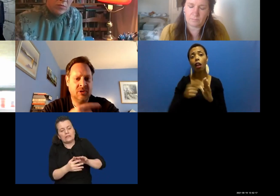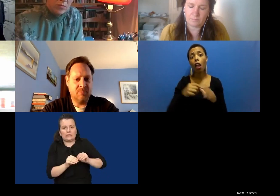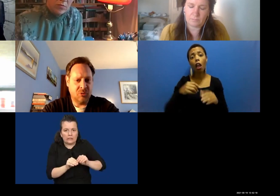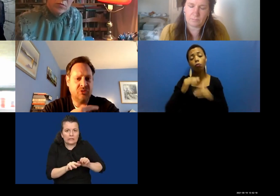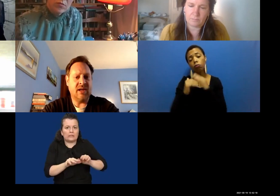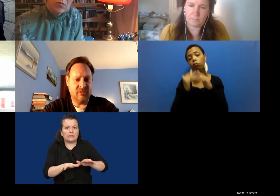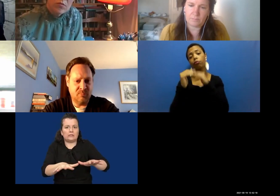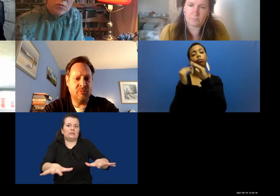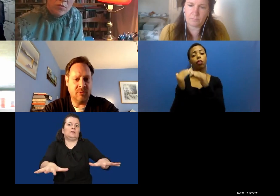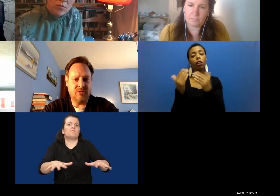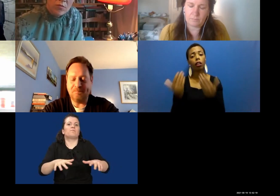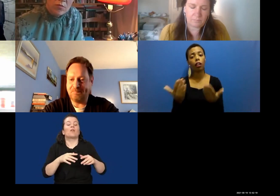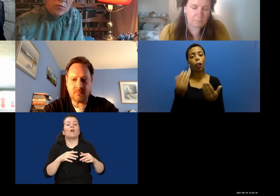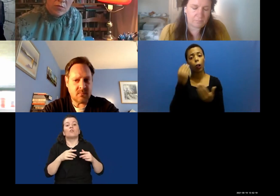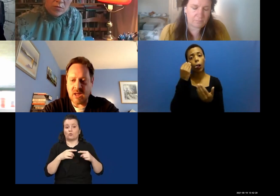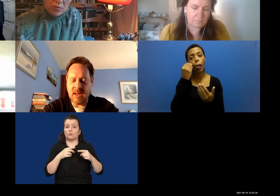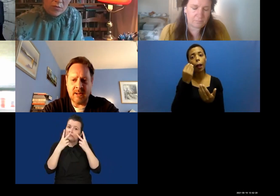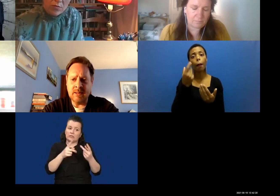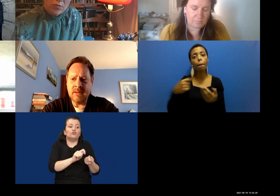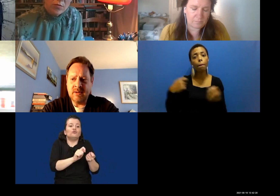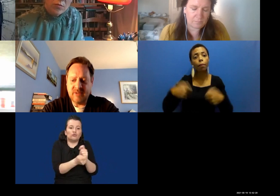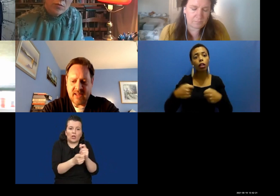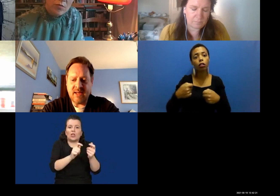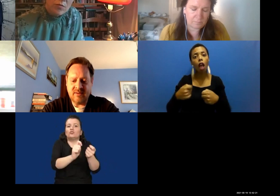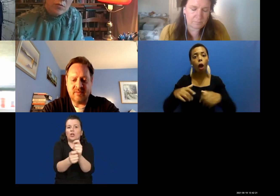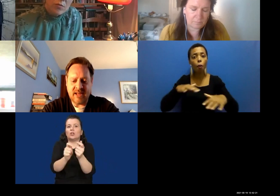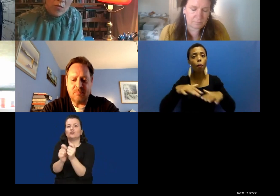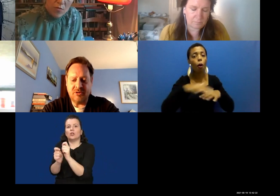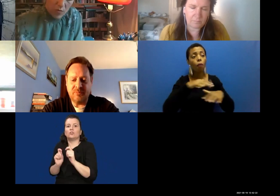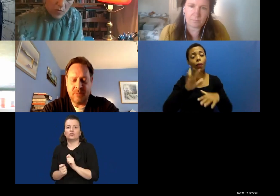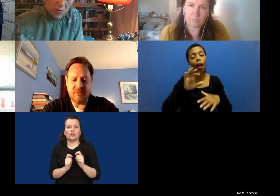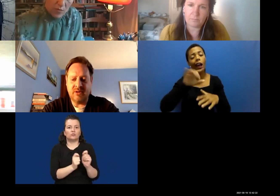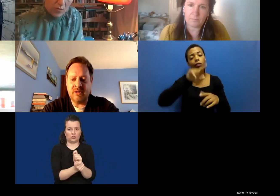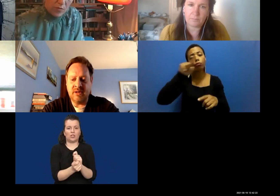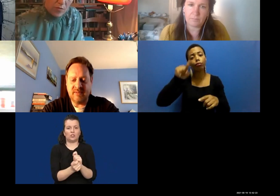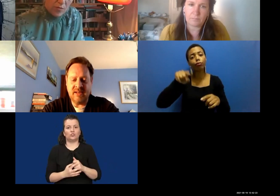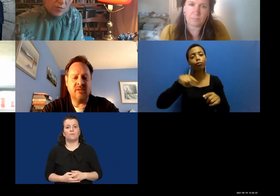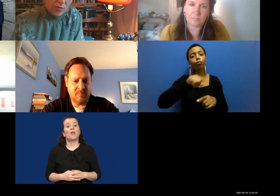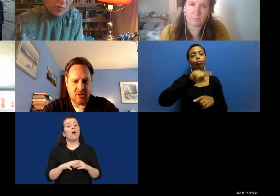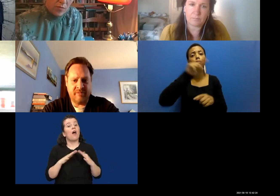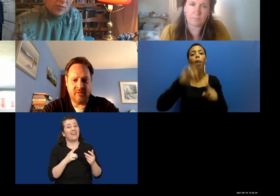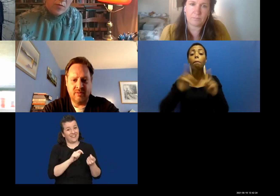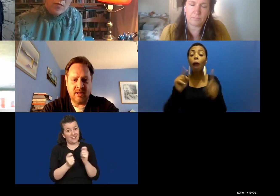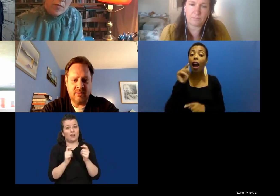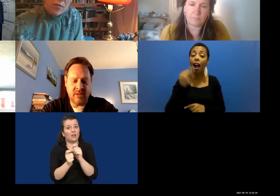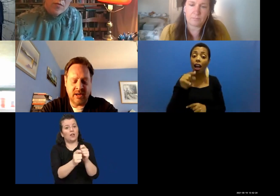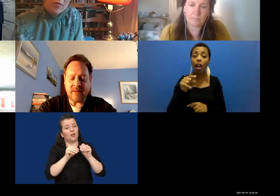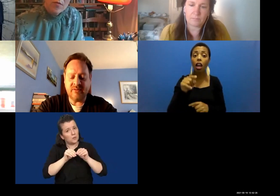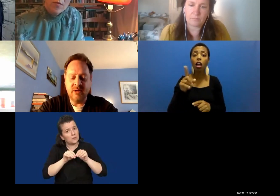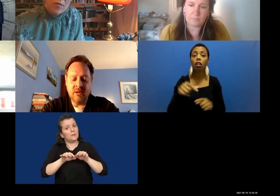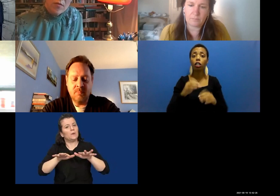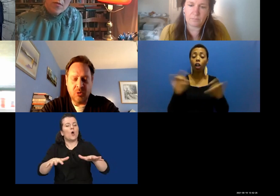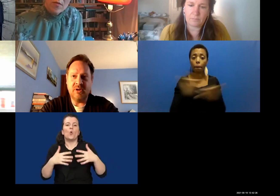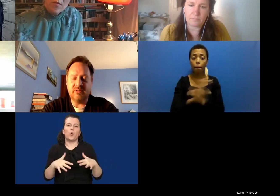cyclical process of movement to get that established, but it isn't perfect. And the